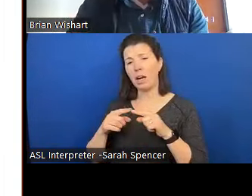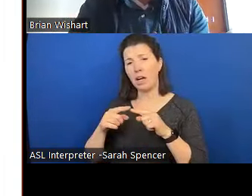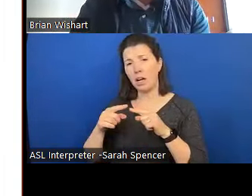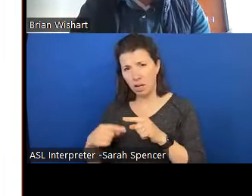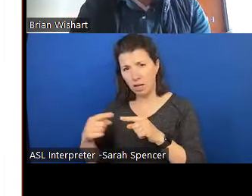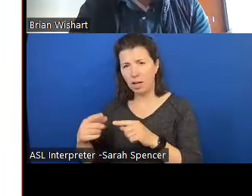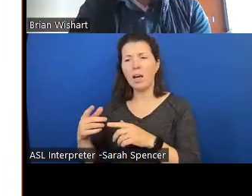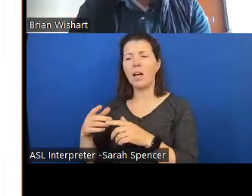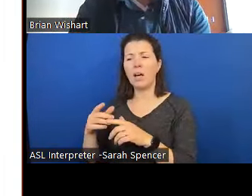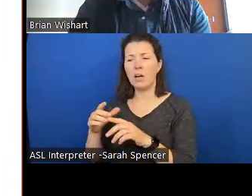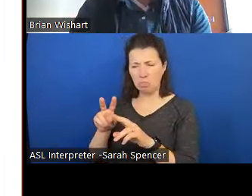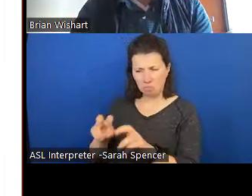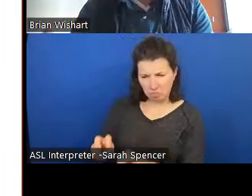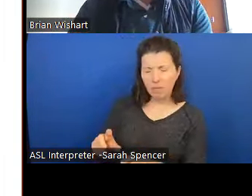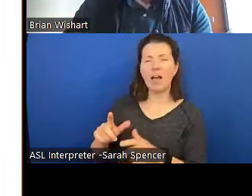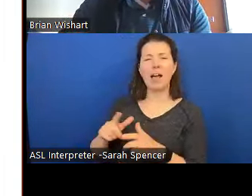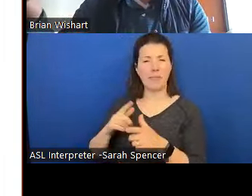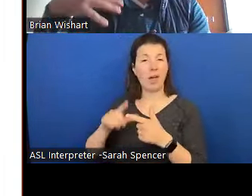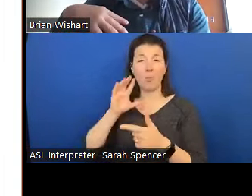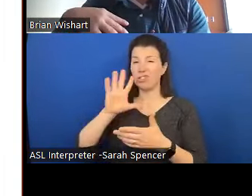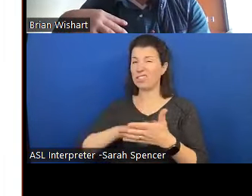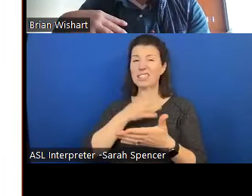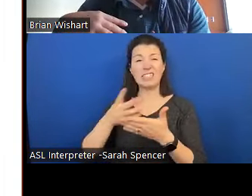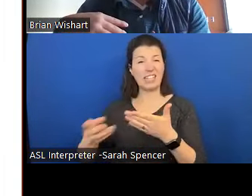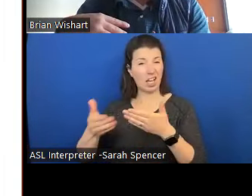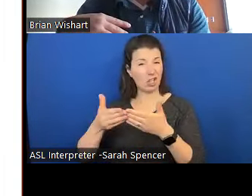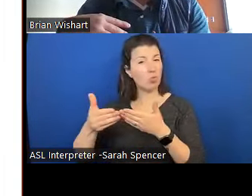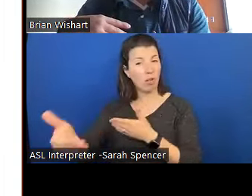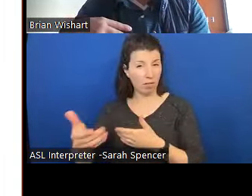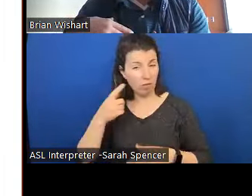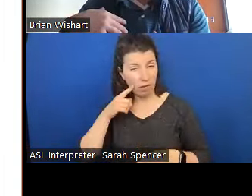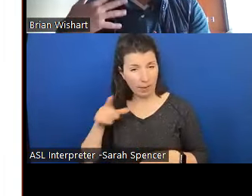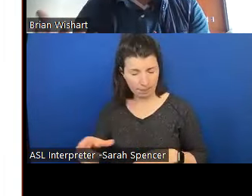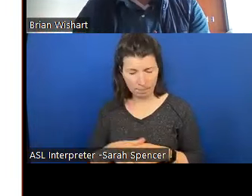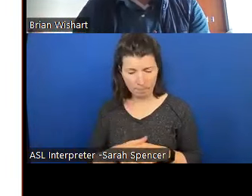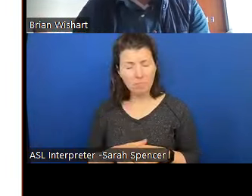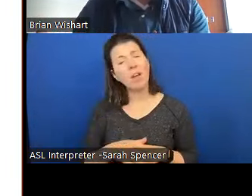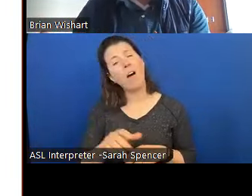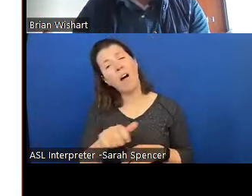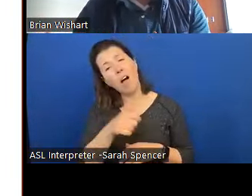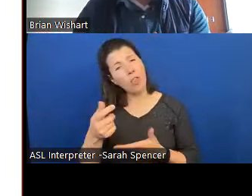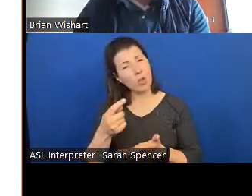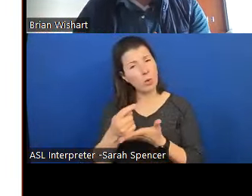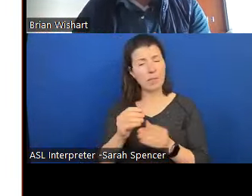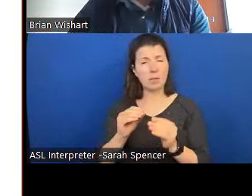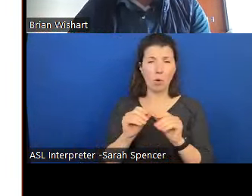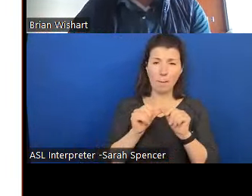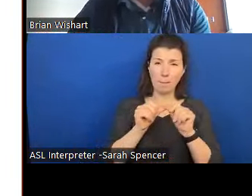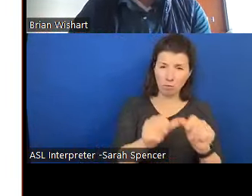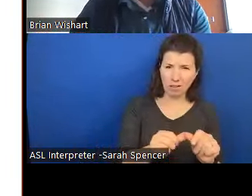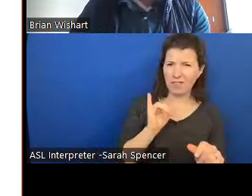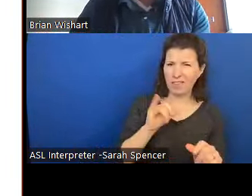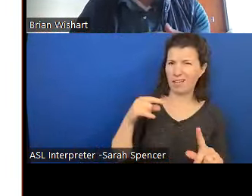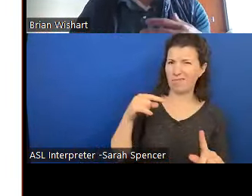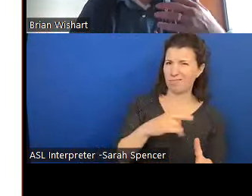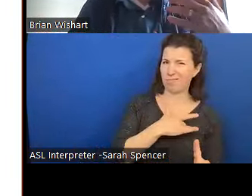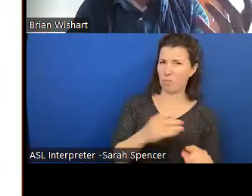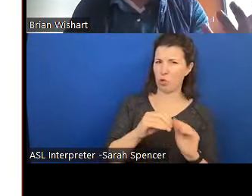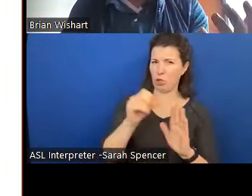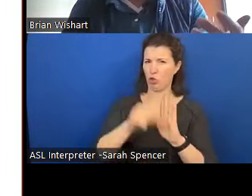that type of basis. There are more permanent treatments that are available, and most of these lie within the surgical realm.